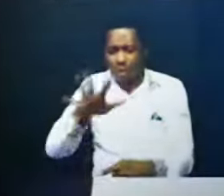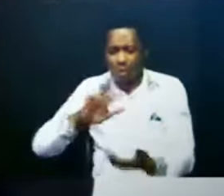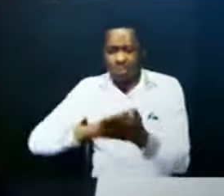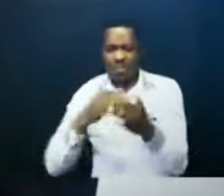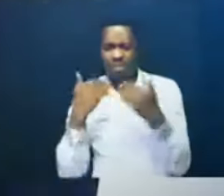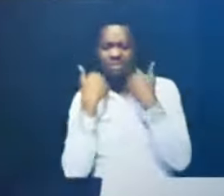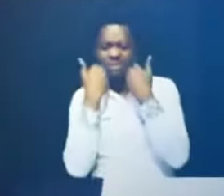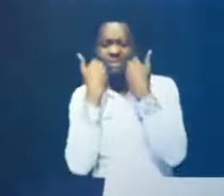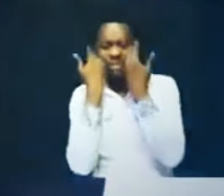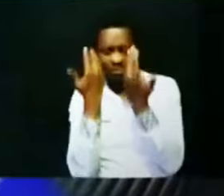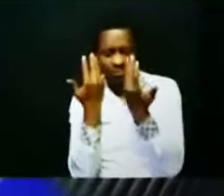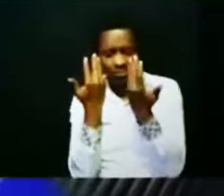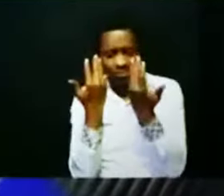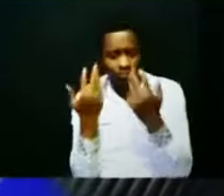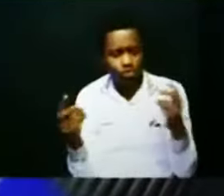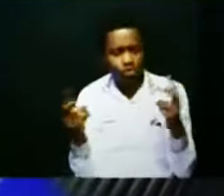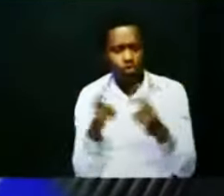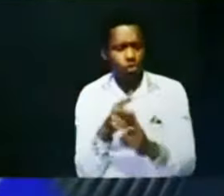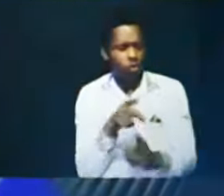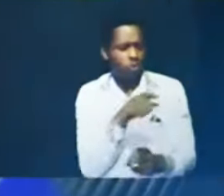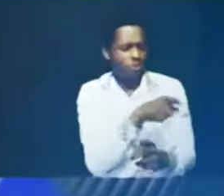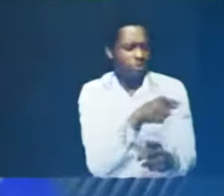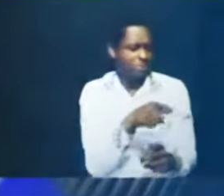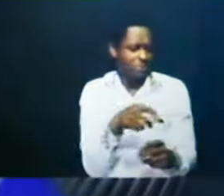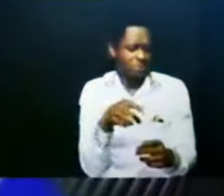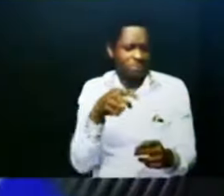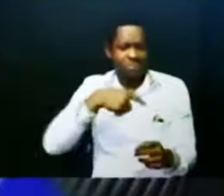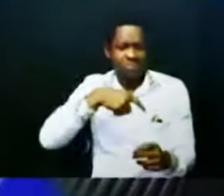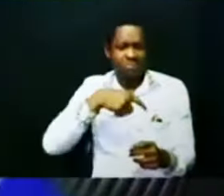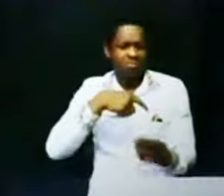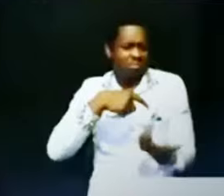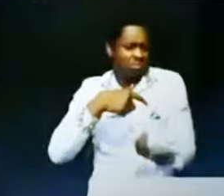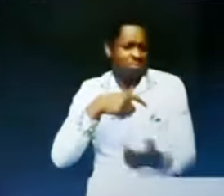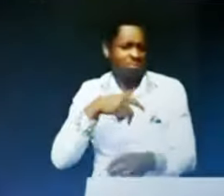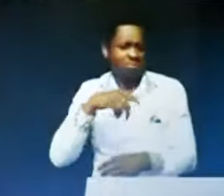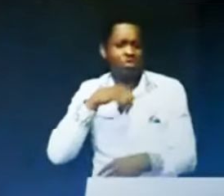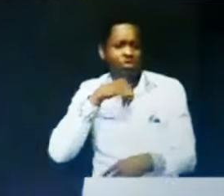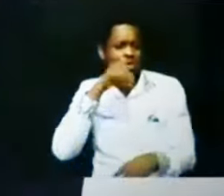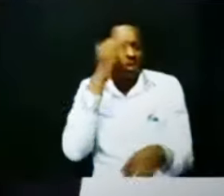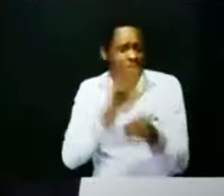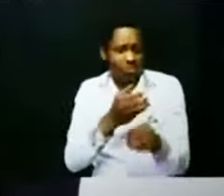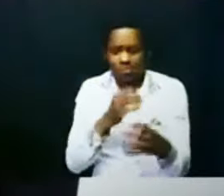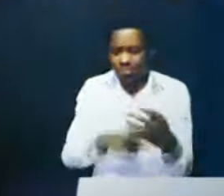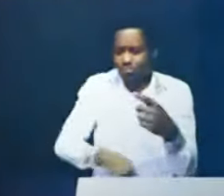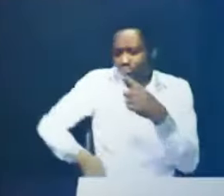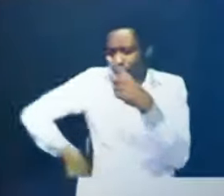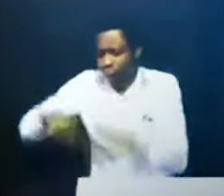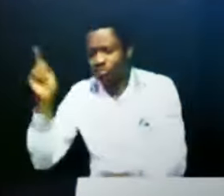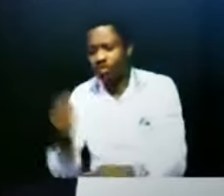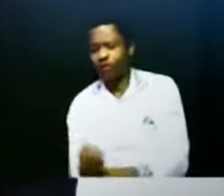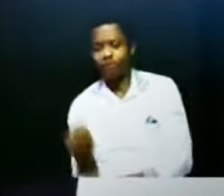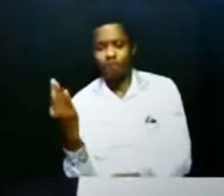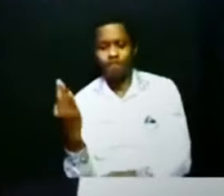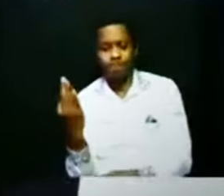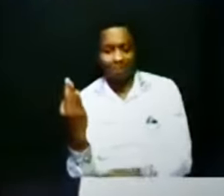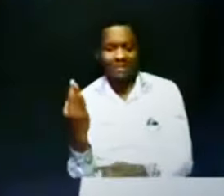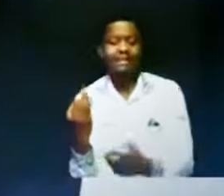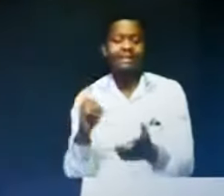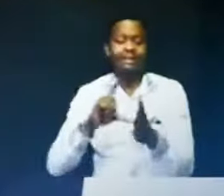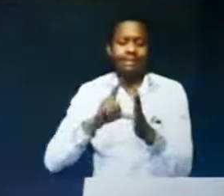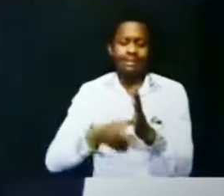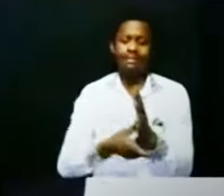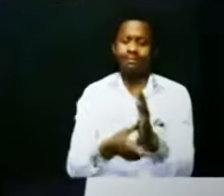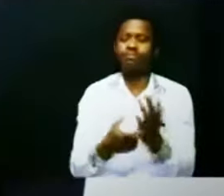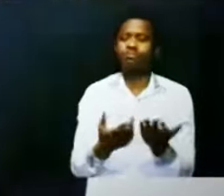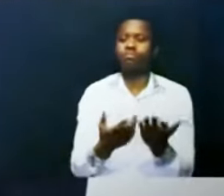Nanso papa yi ana brantie opam ni nua ba. Then when she found out that she's been disgraced, she decided to let